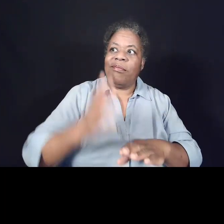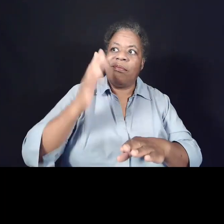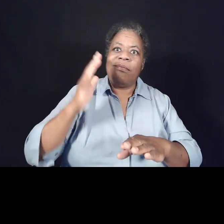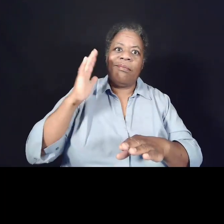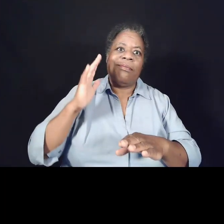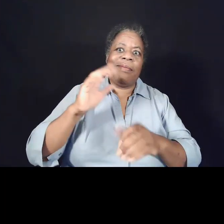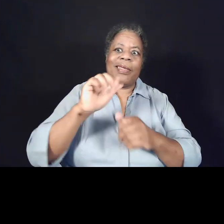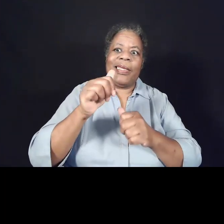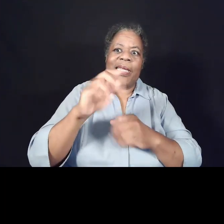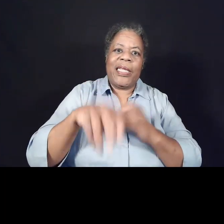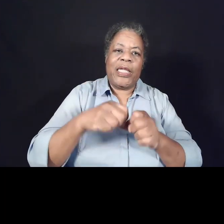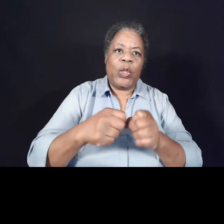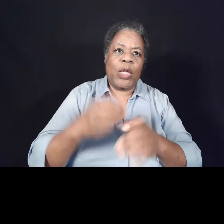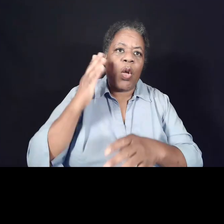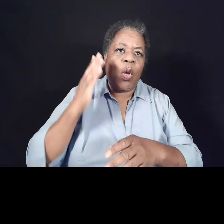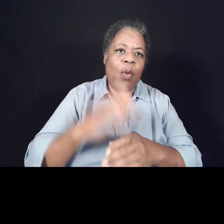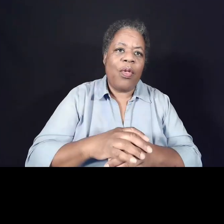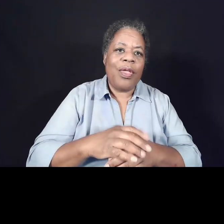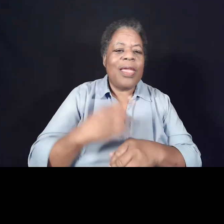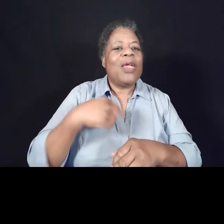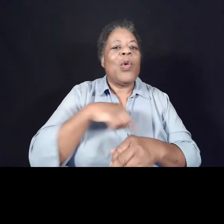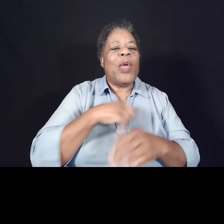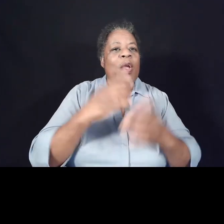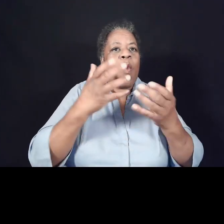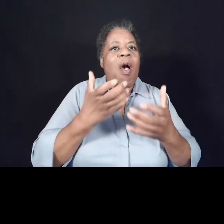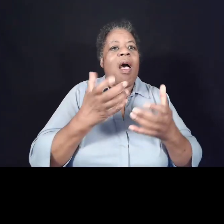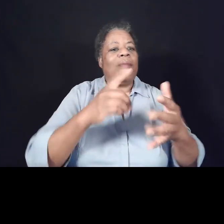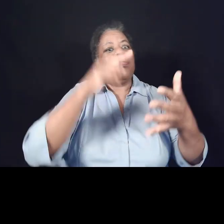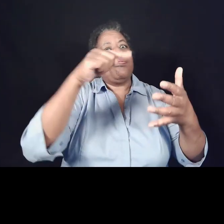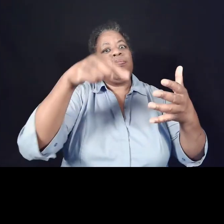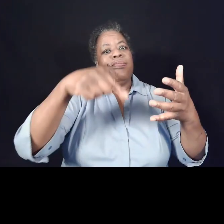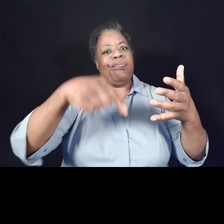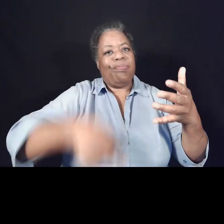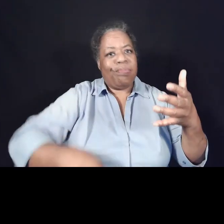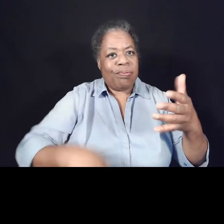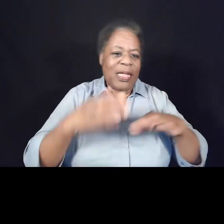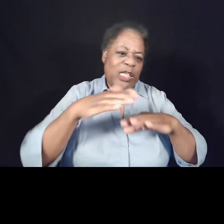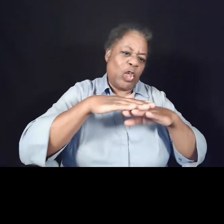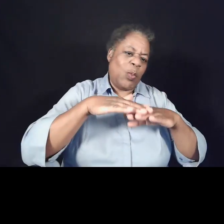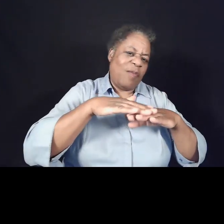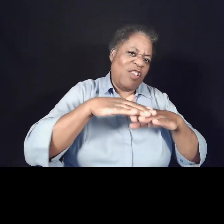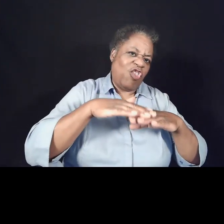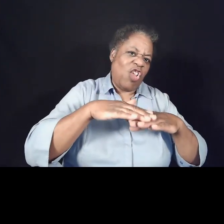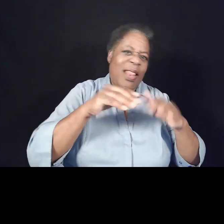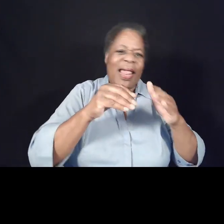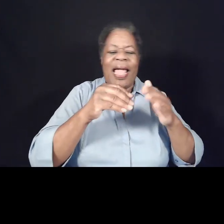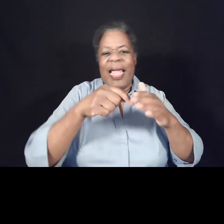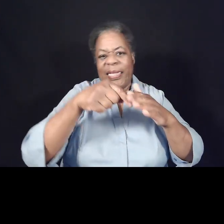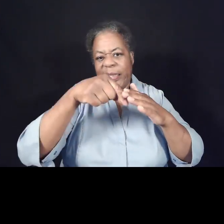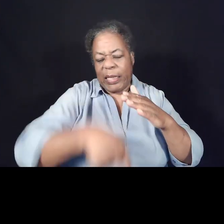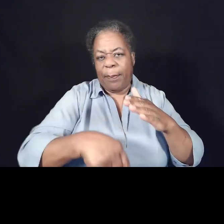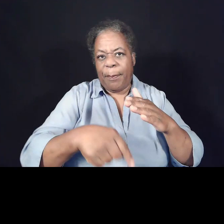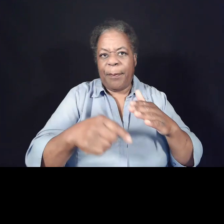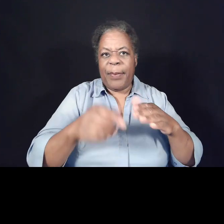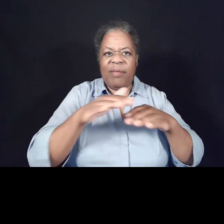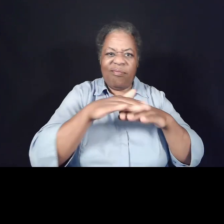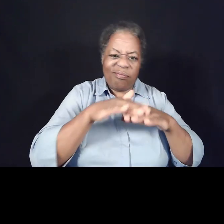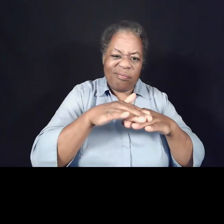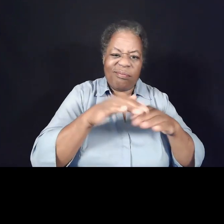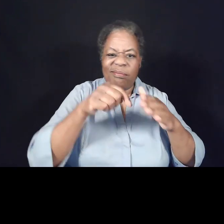So we want a lot of things as human beings, superficial things and substantial things.